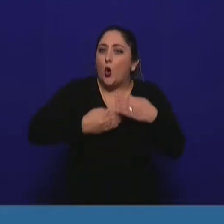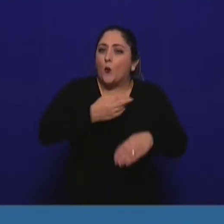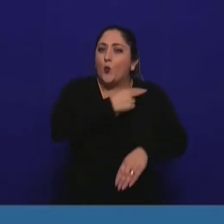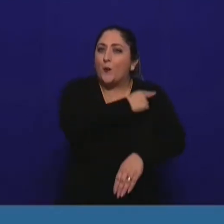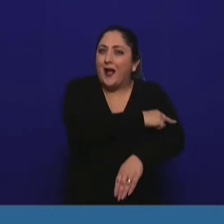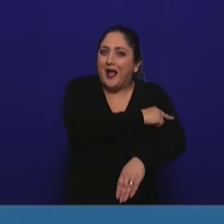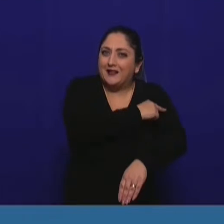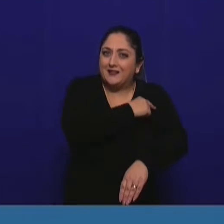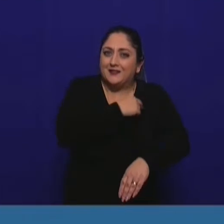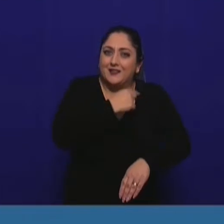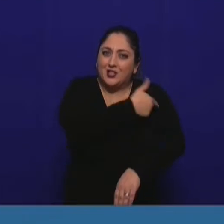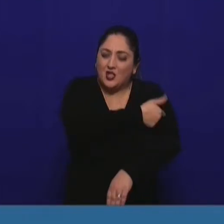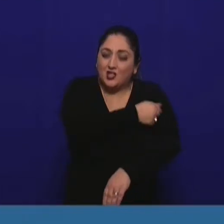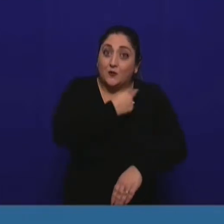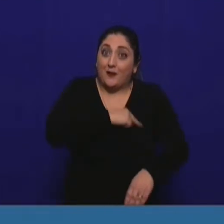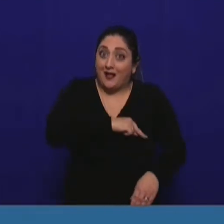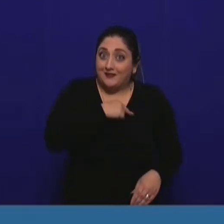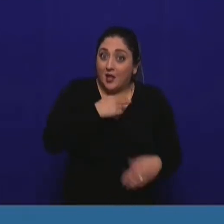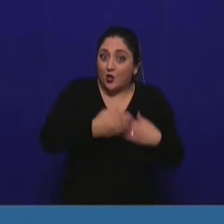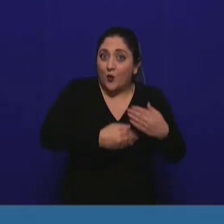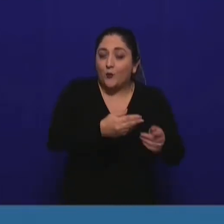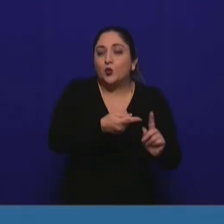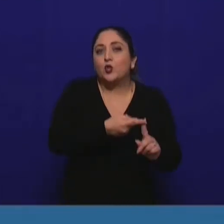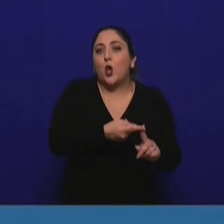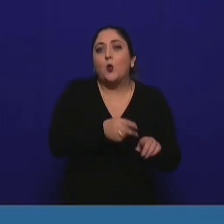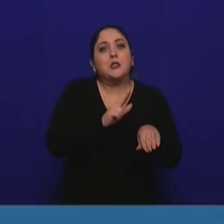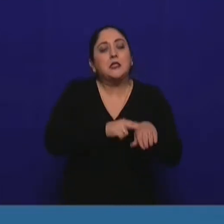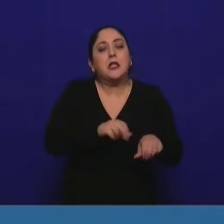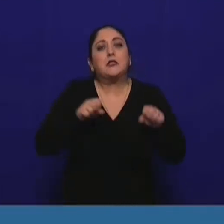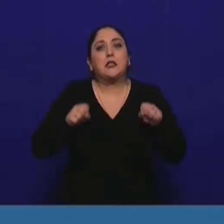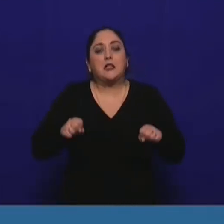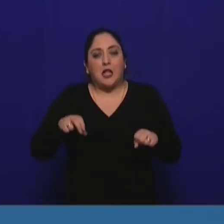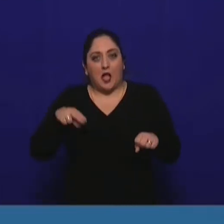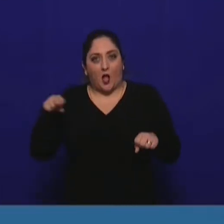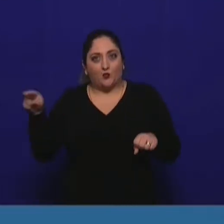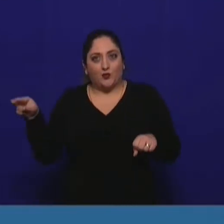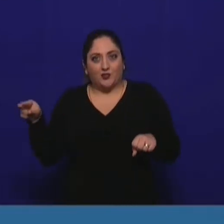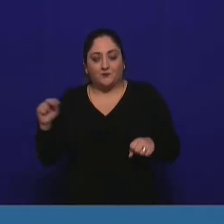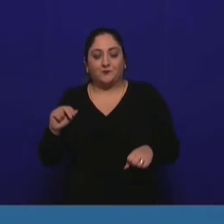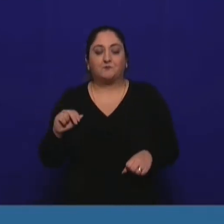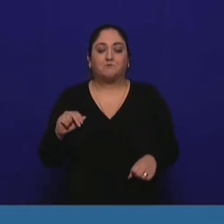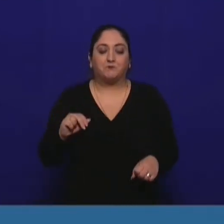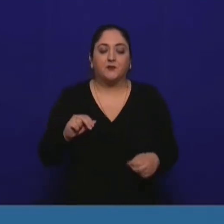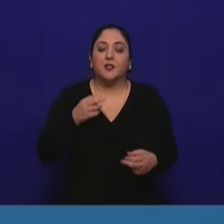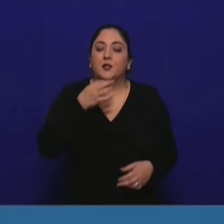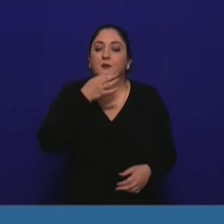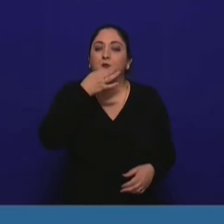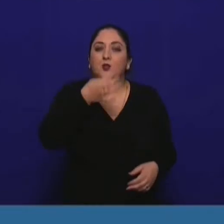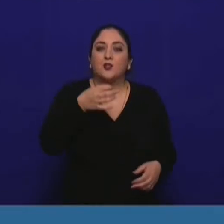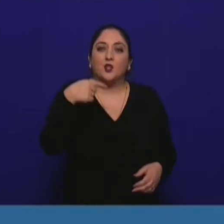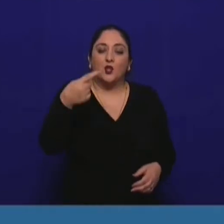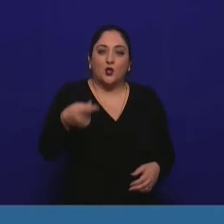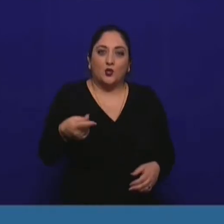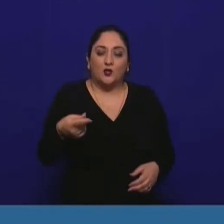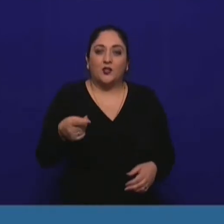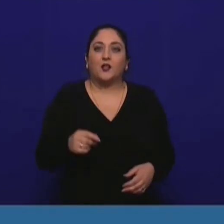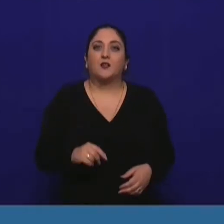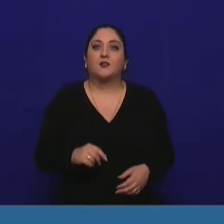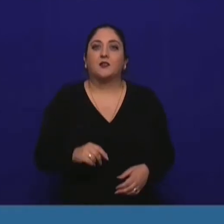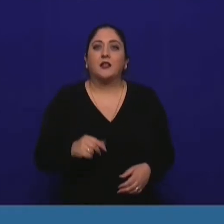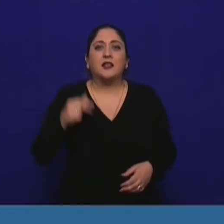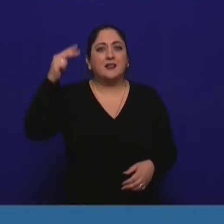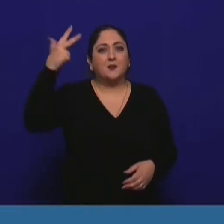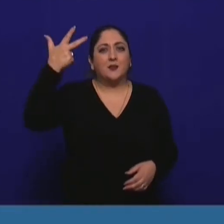jirċievu l-ewwel doża, ġifieri li ħajkun jieħduha f'għawdex. U t-tieni mistoqsija, jirriżulta li mit-8 ta'